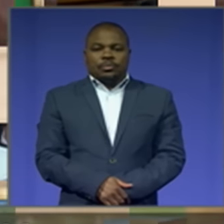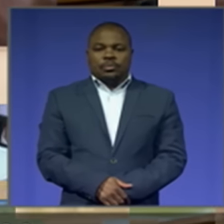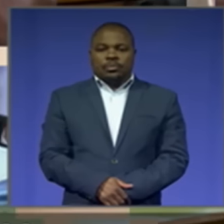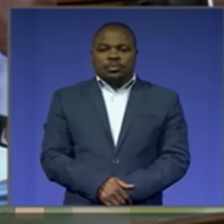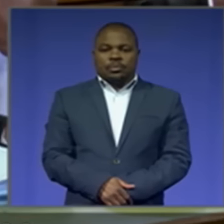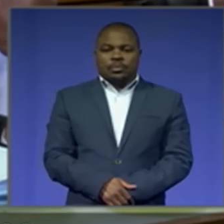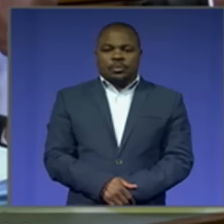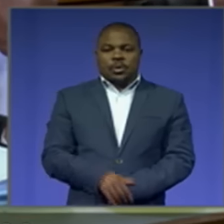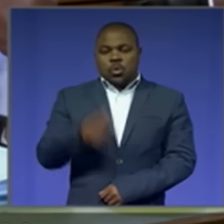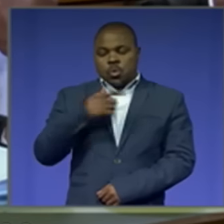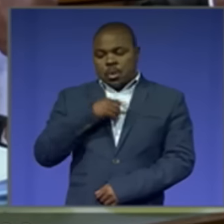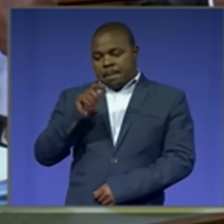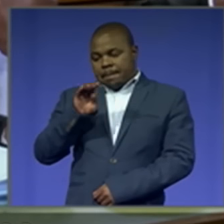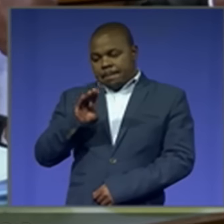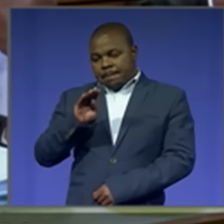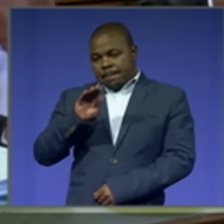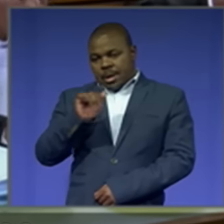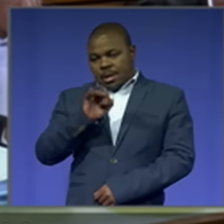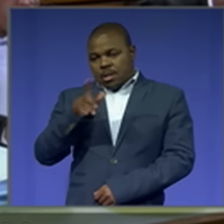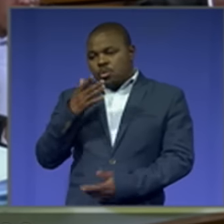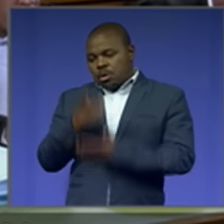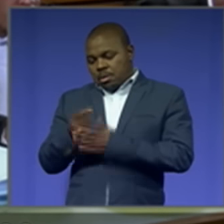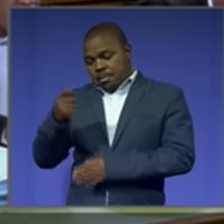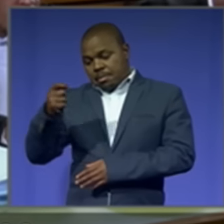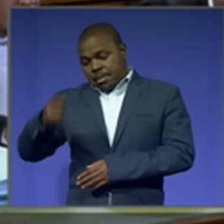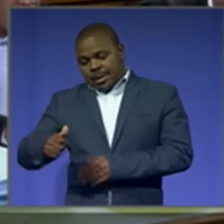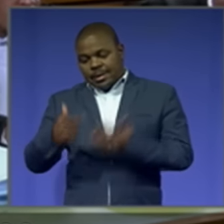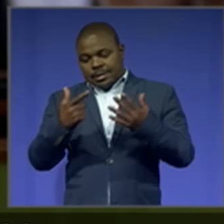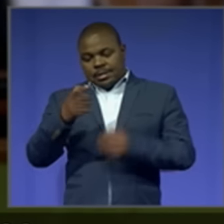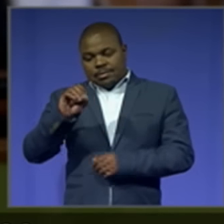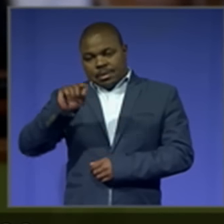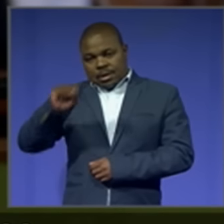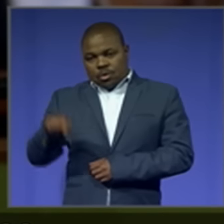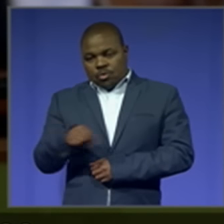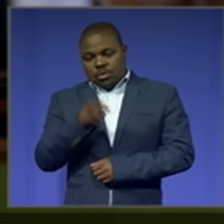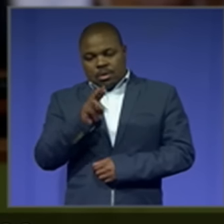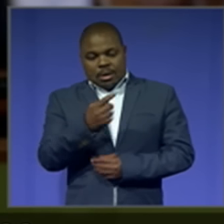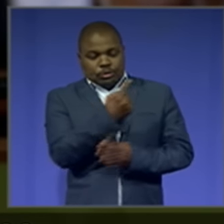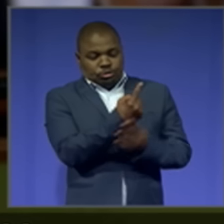The bail is fixed at an amount of 70,000 rand each person.